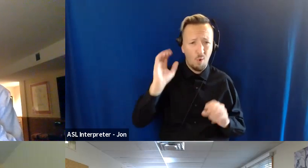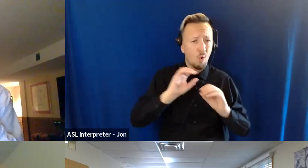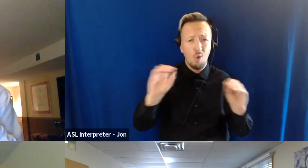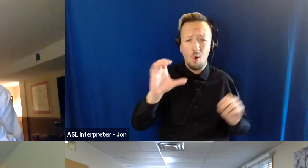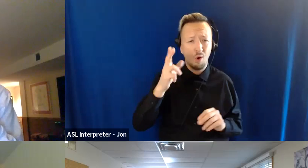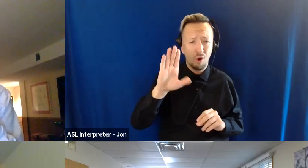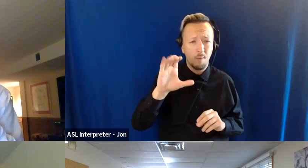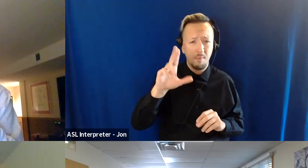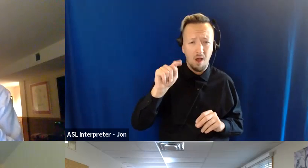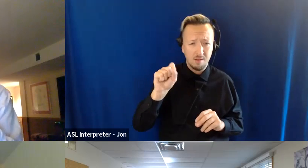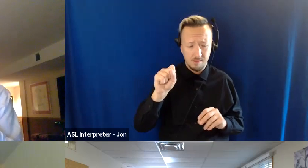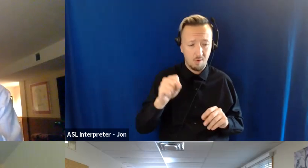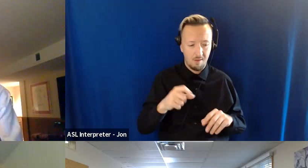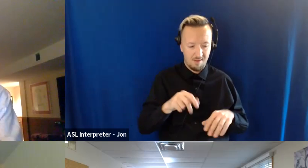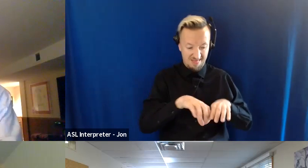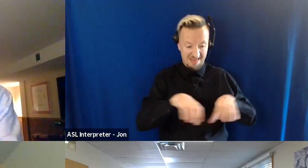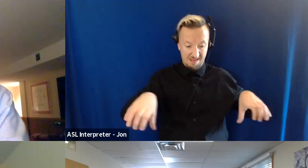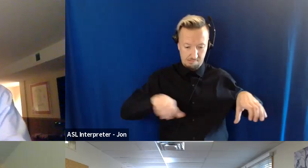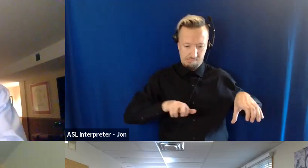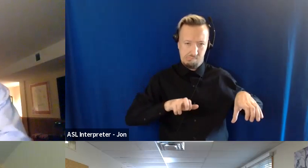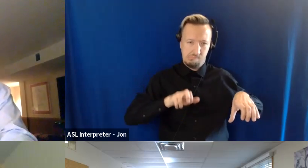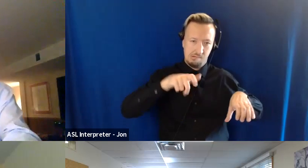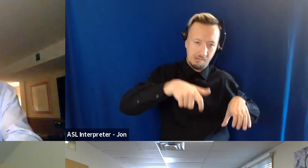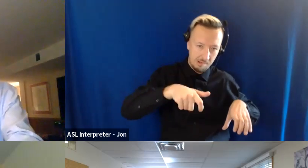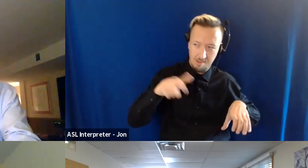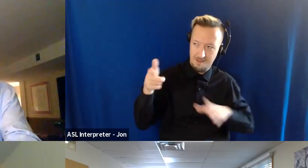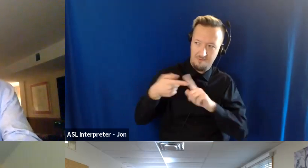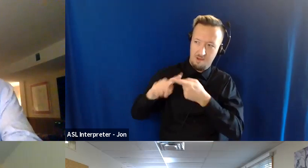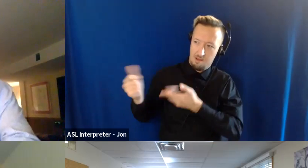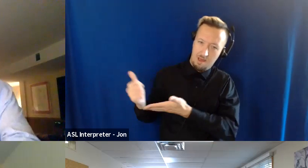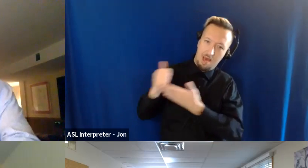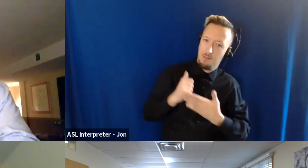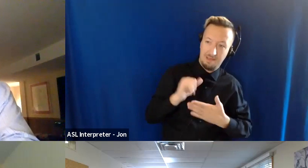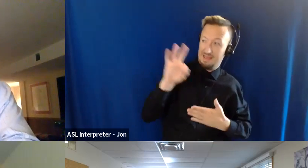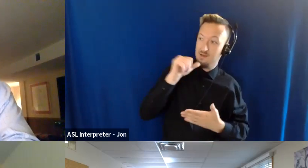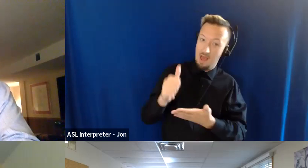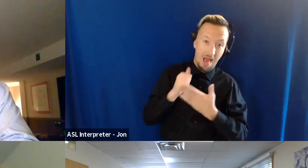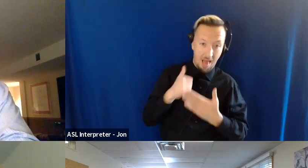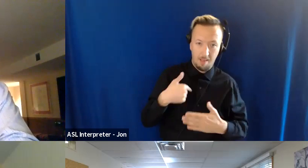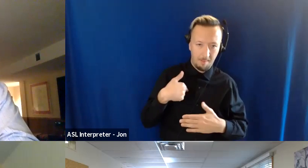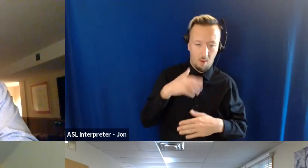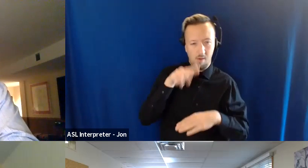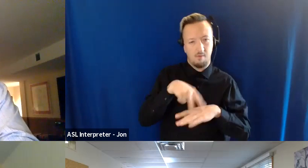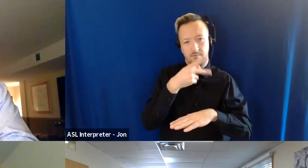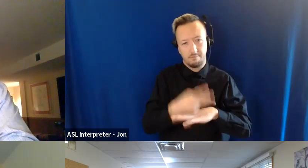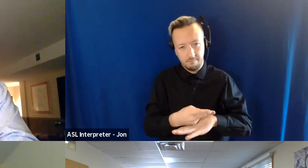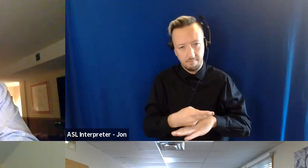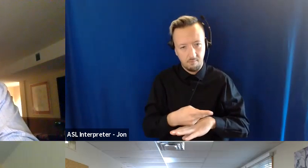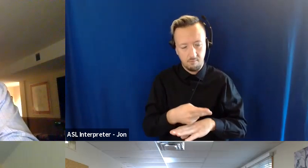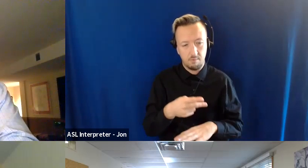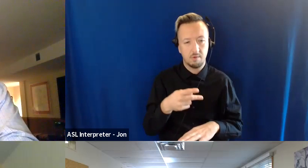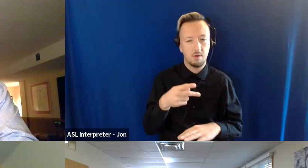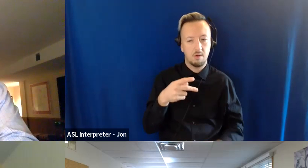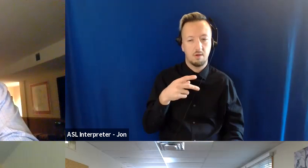they'd have to help me take that one step. If they didn't help me, I'd be down on the ground. And so from there, even to the point